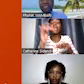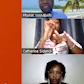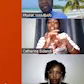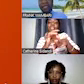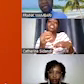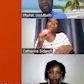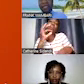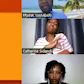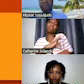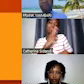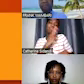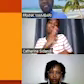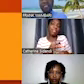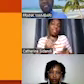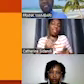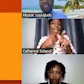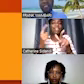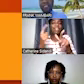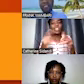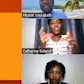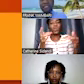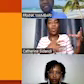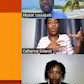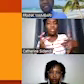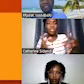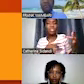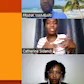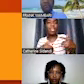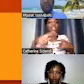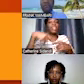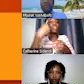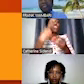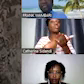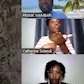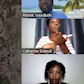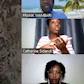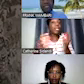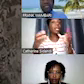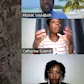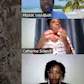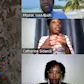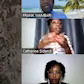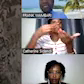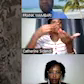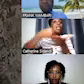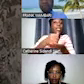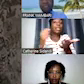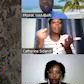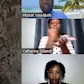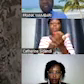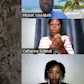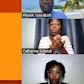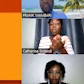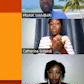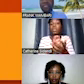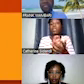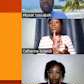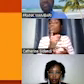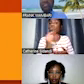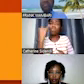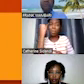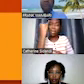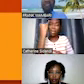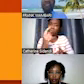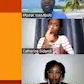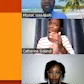getting. And considering that next week, the companies will start paying employees, you can imagine what the